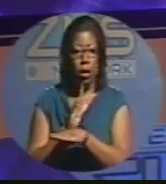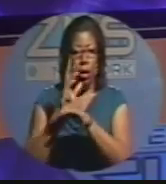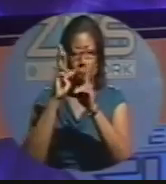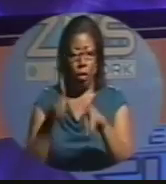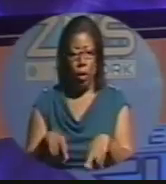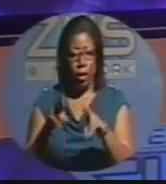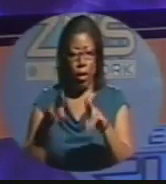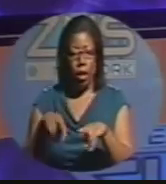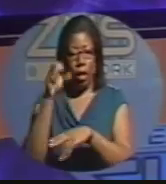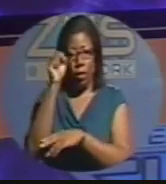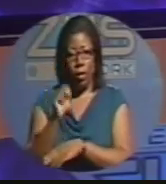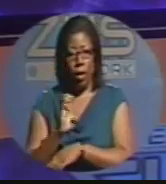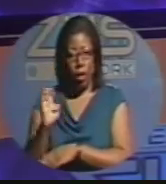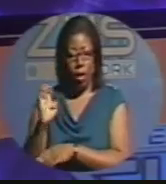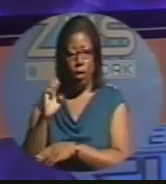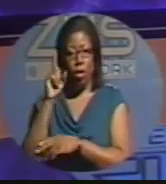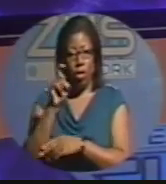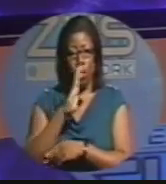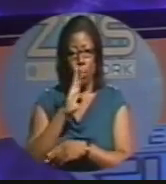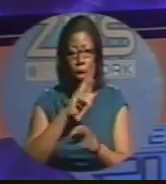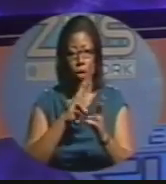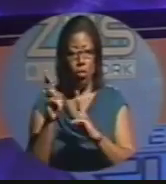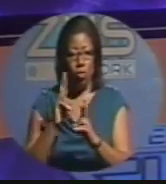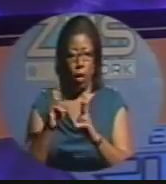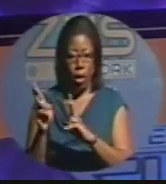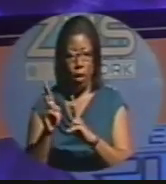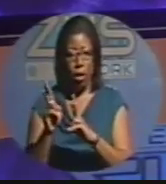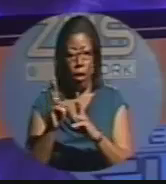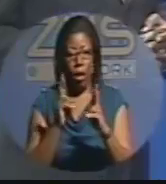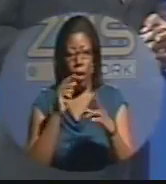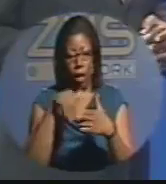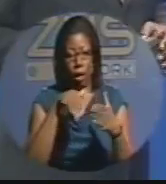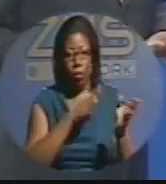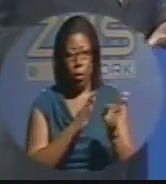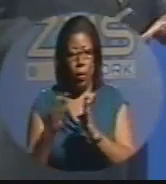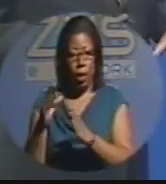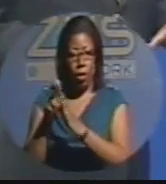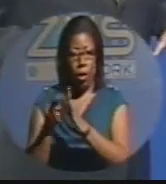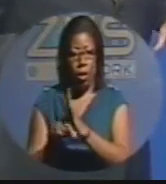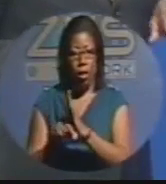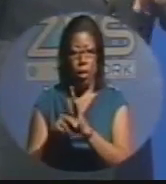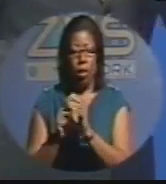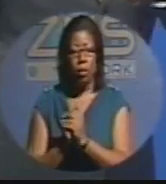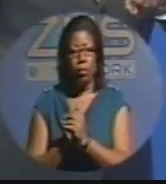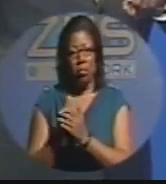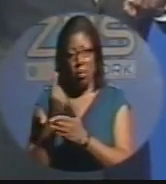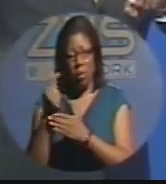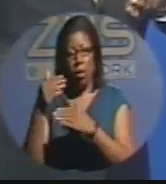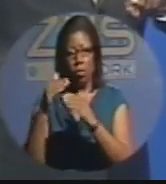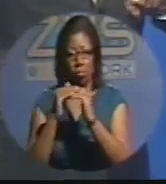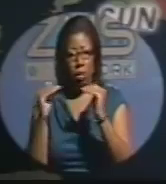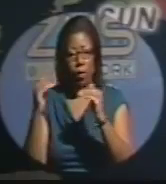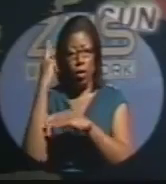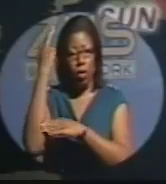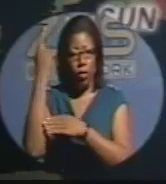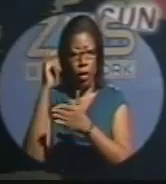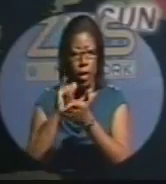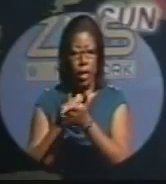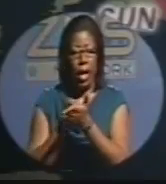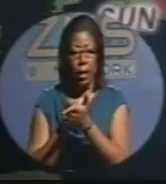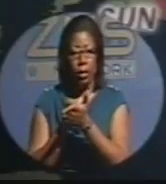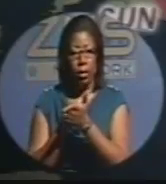of the southeast should already be at a certain state of preparedness. Minimum level, and the reason for that is